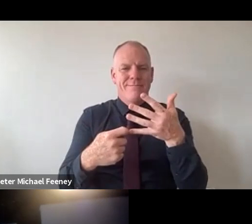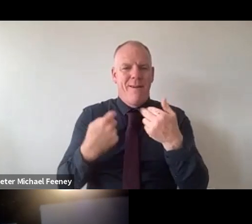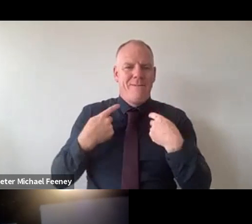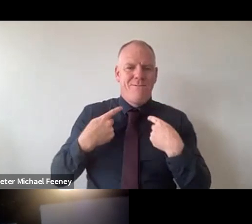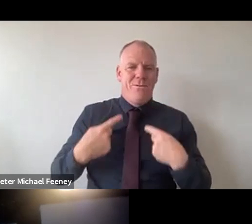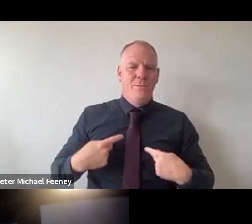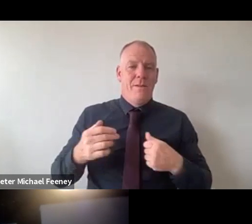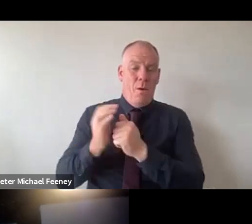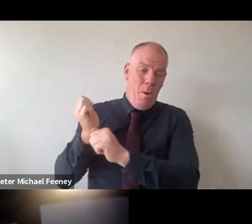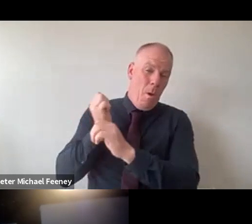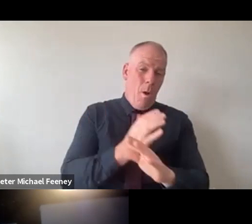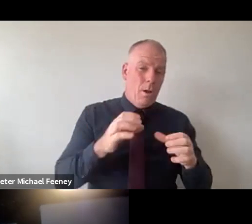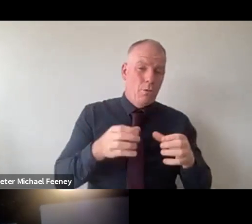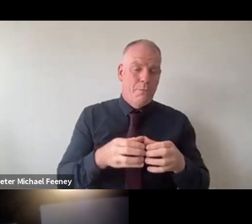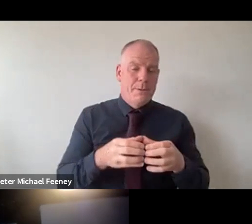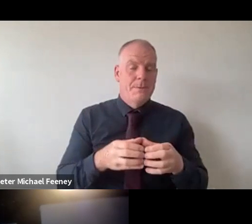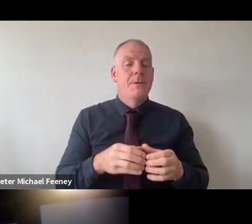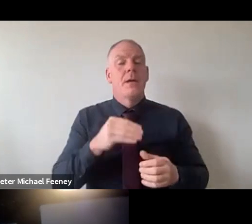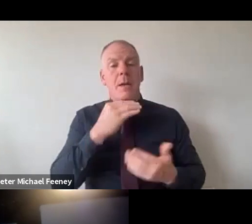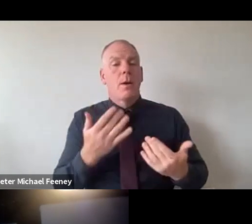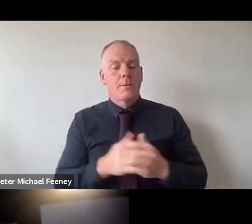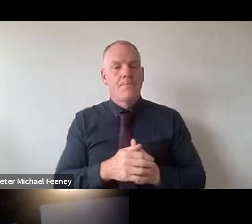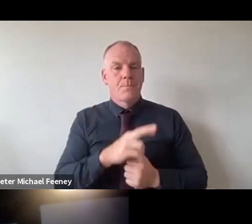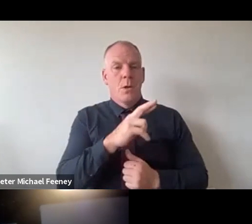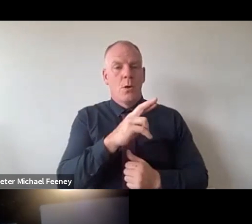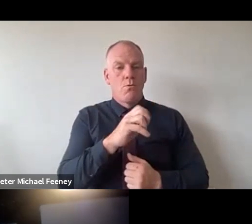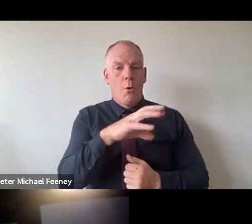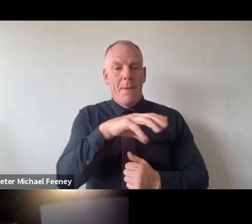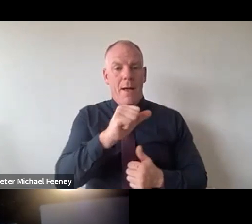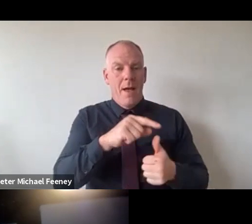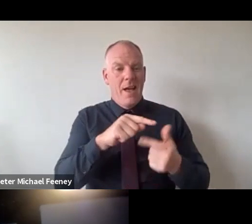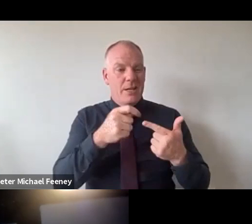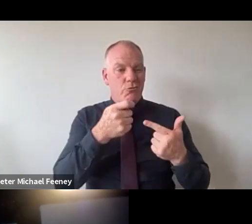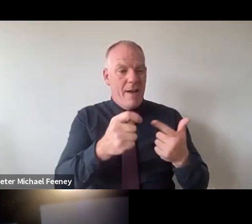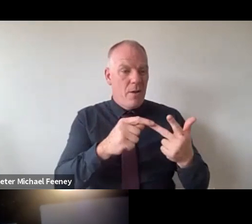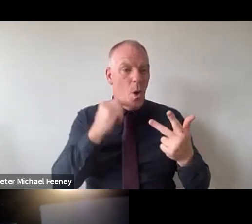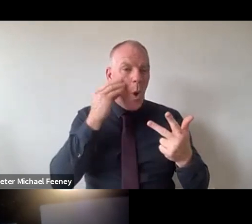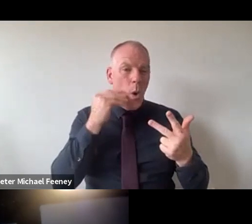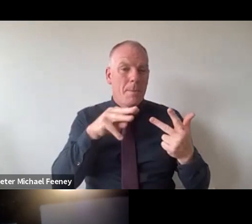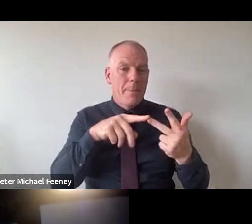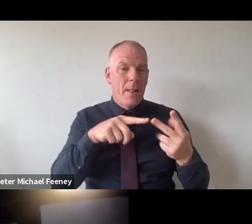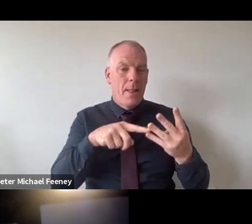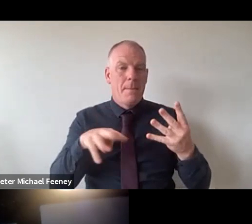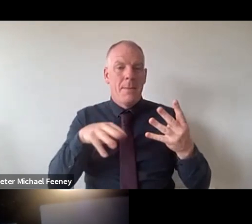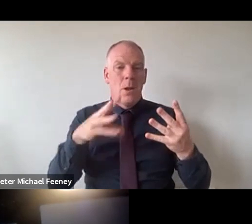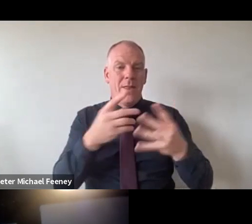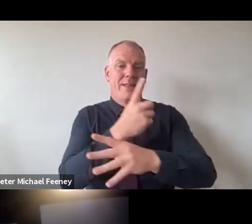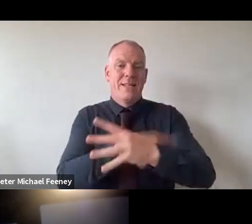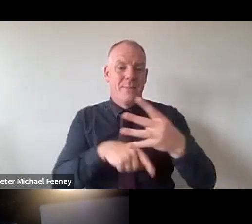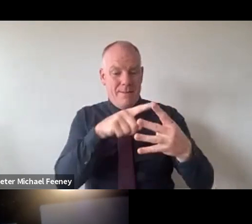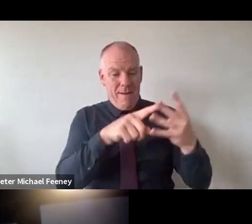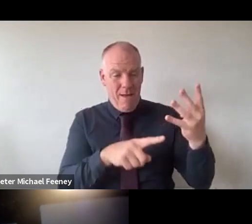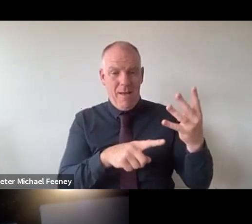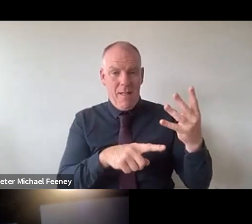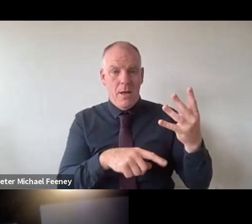for all groups. In other words, while Roma, travelers, older persons, and persons with disabilities were proven